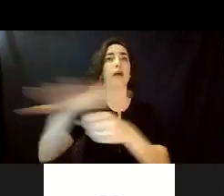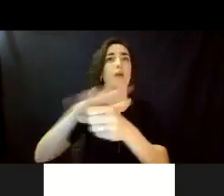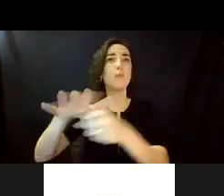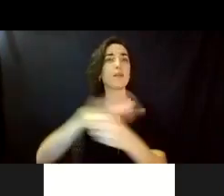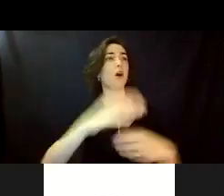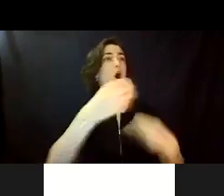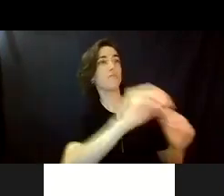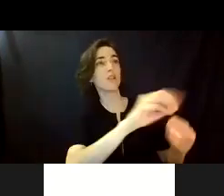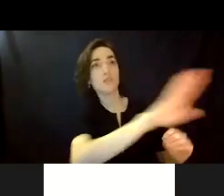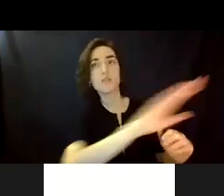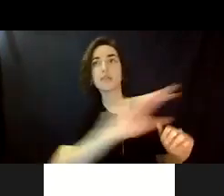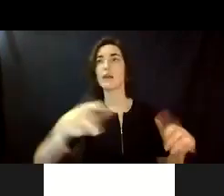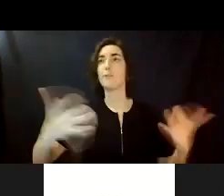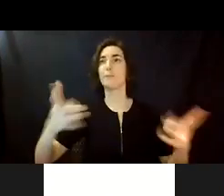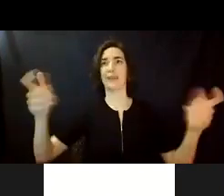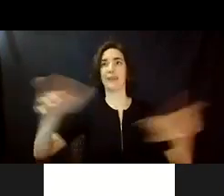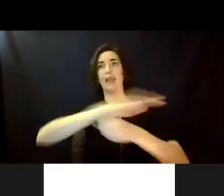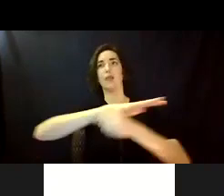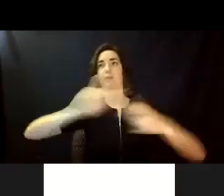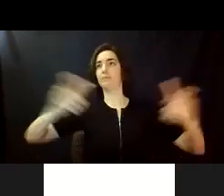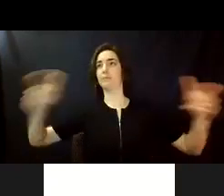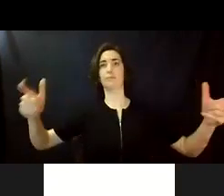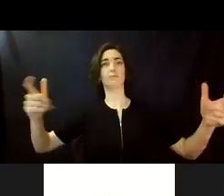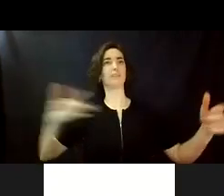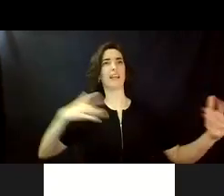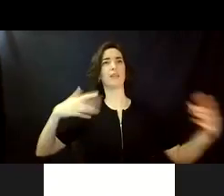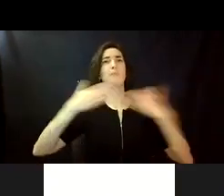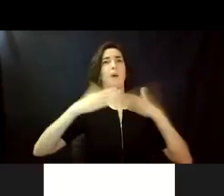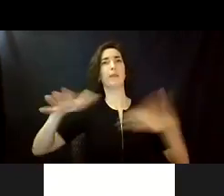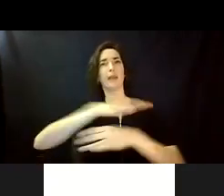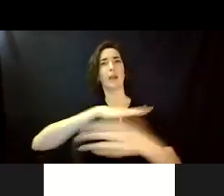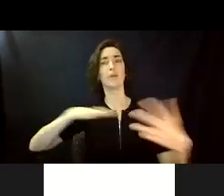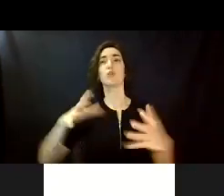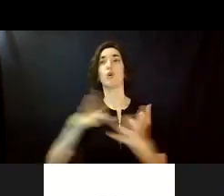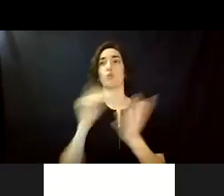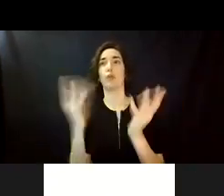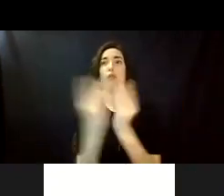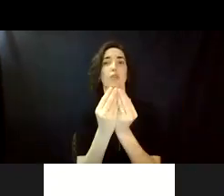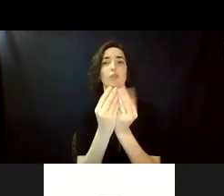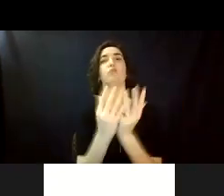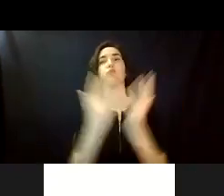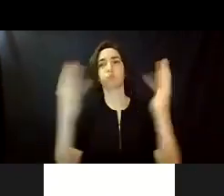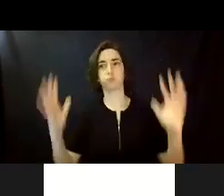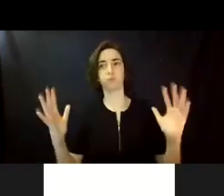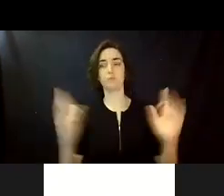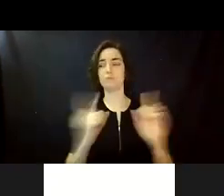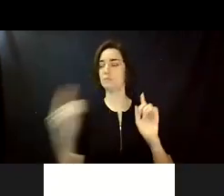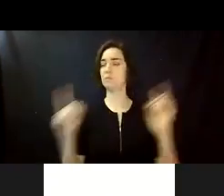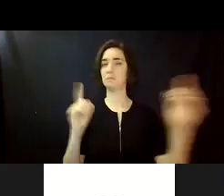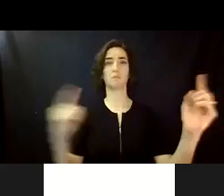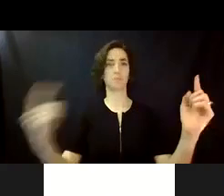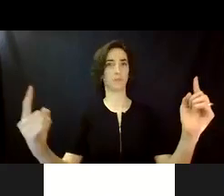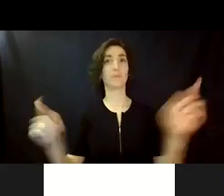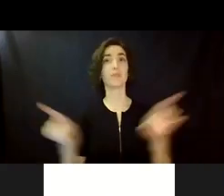have more space to separate our students. And, you know, I think we're using this opportunity to teach